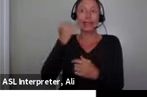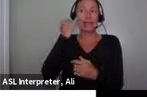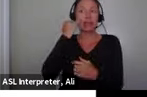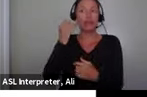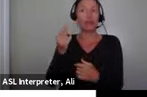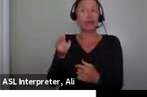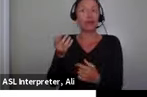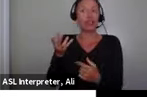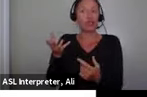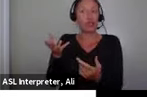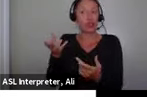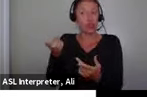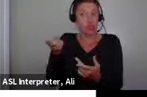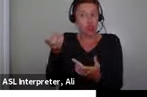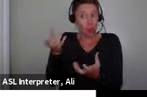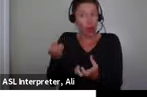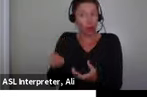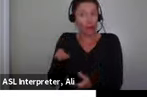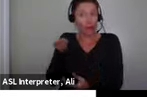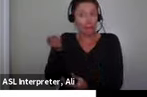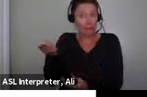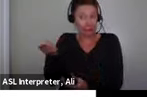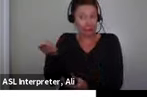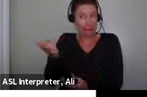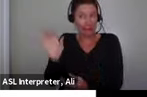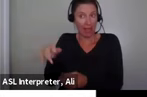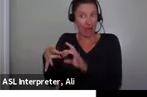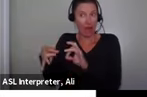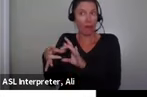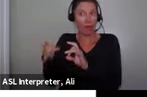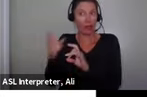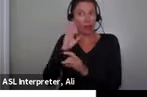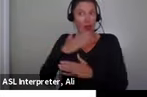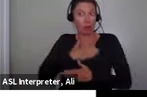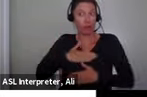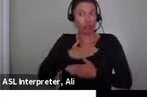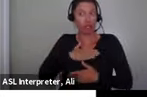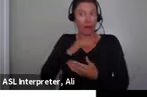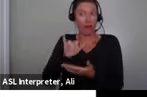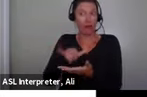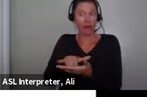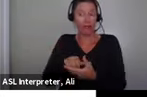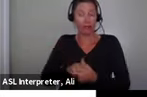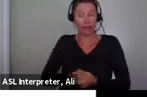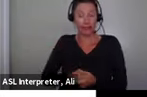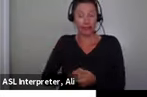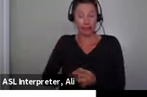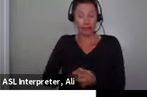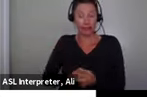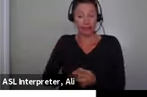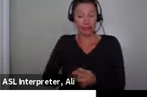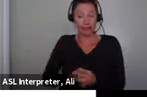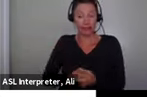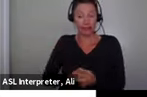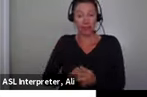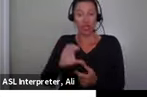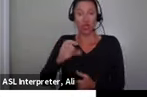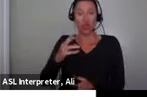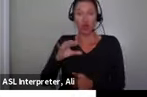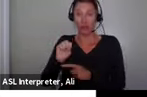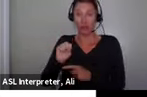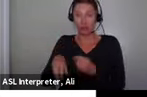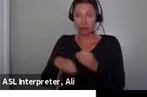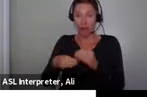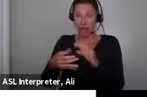to submit that in writing, that would be much appreciated. I will allow Chris to make any